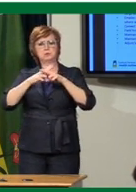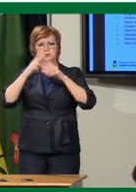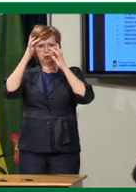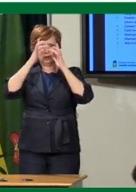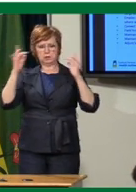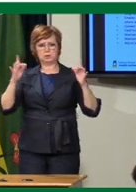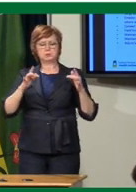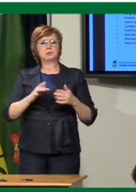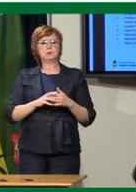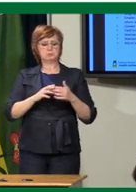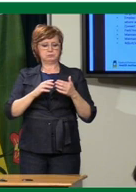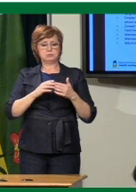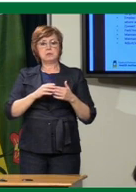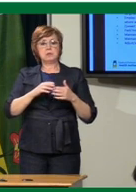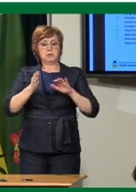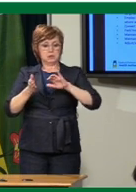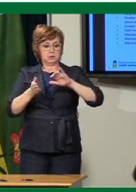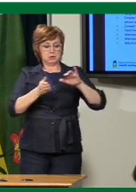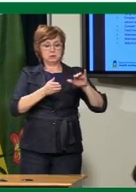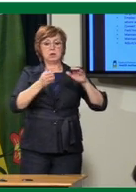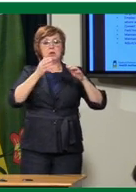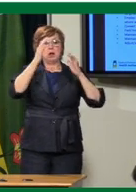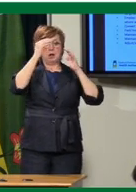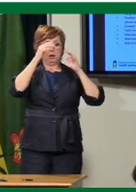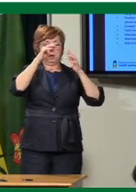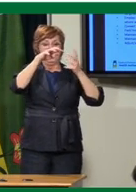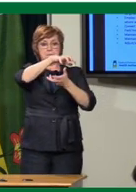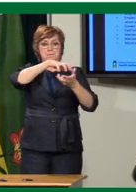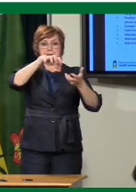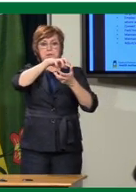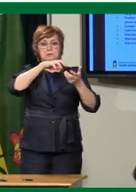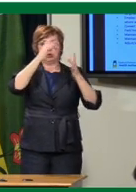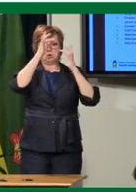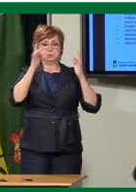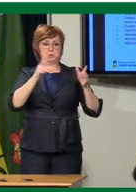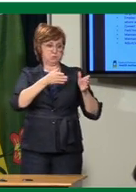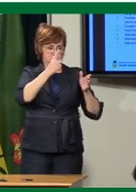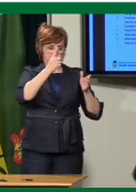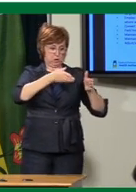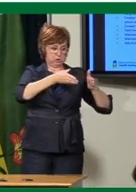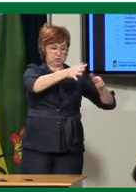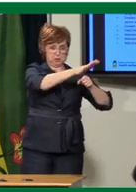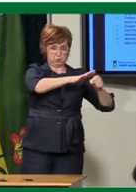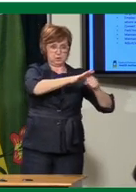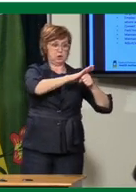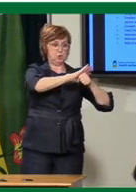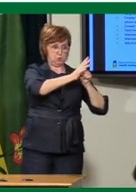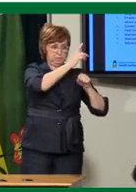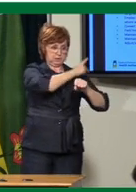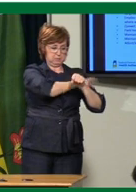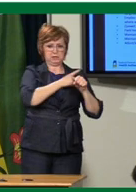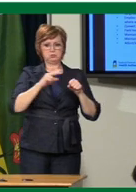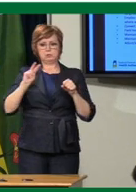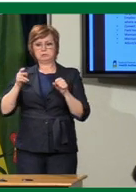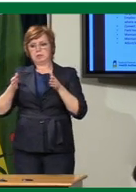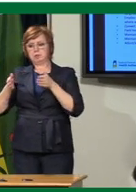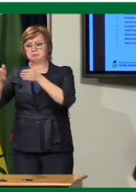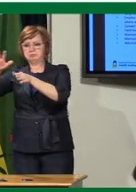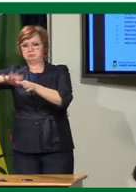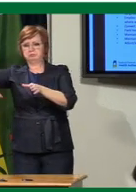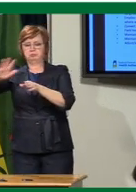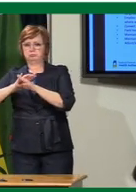as well as COVID and non-COVID hospitals that would be assigned those designations where warranted as the case numbers